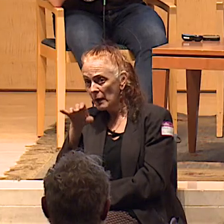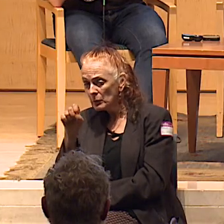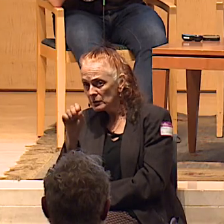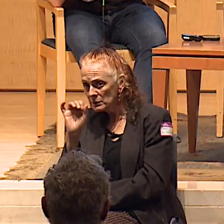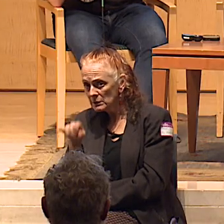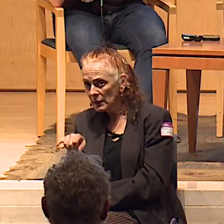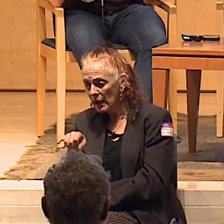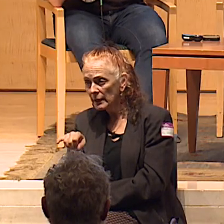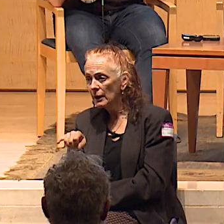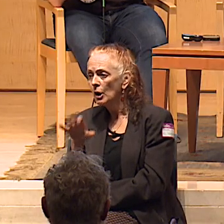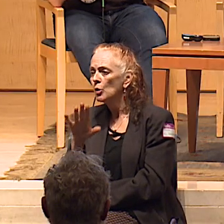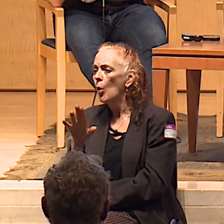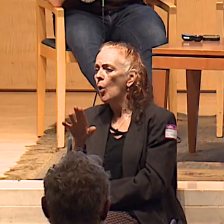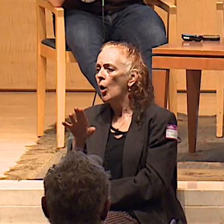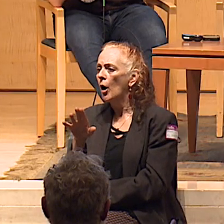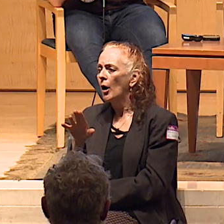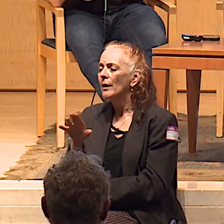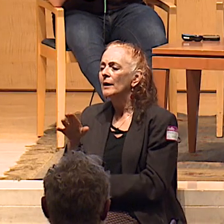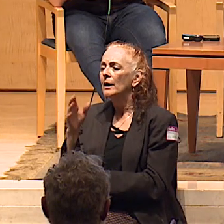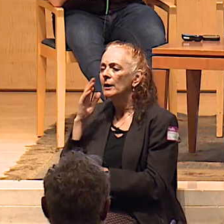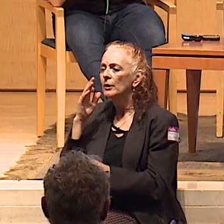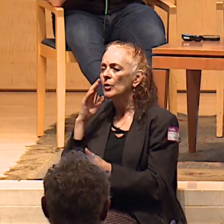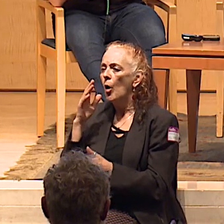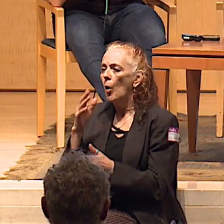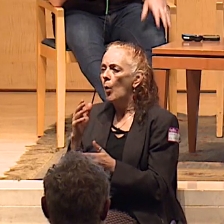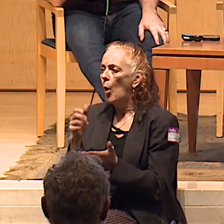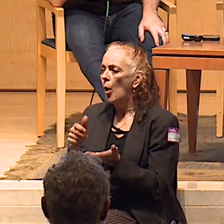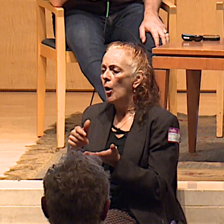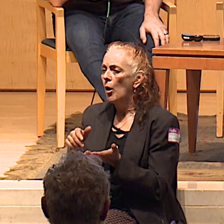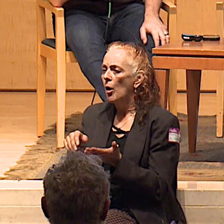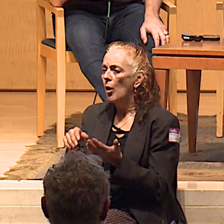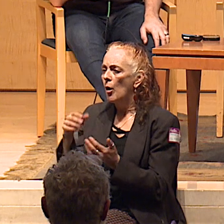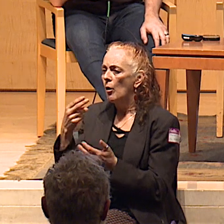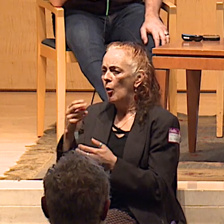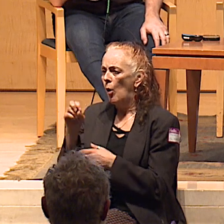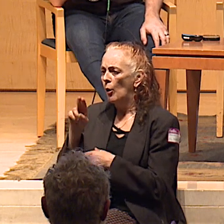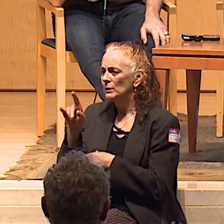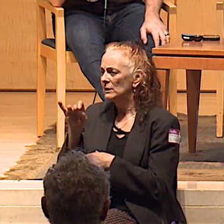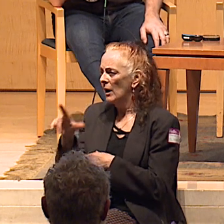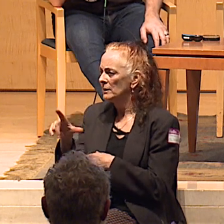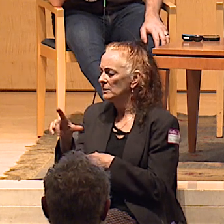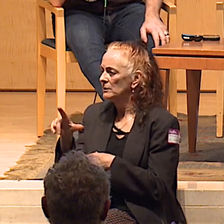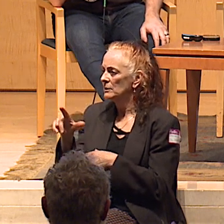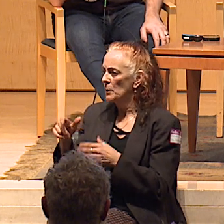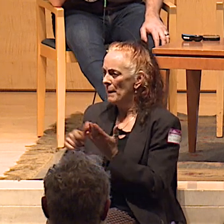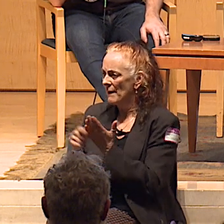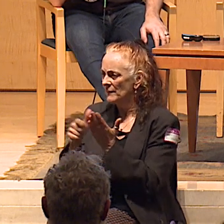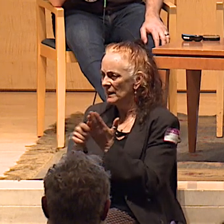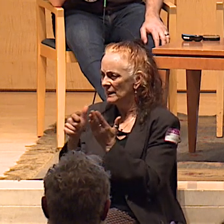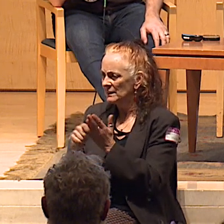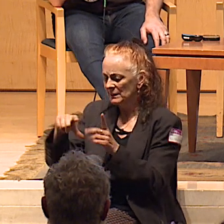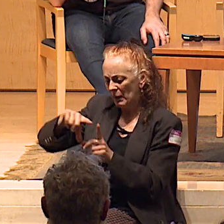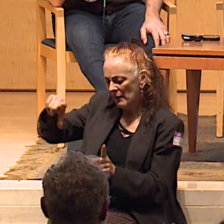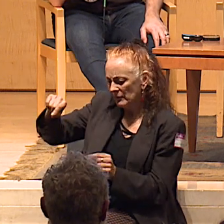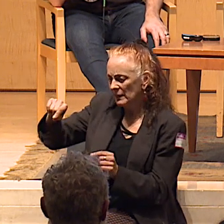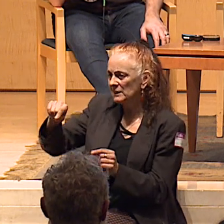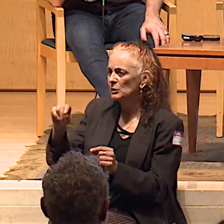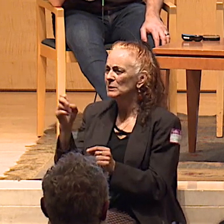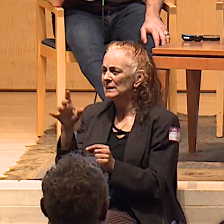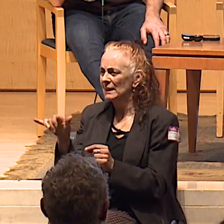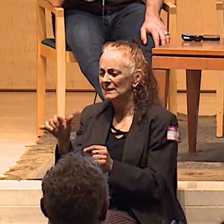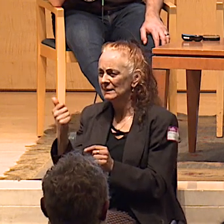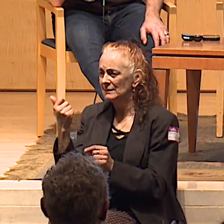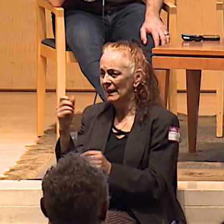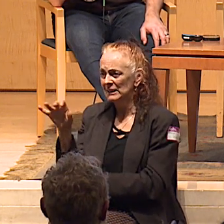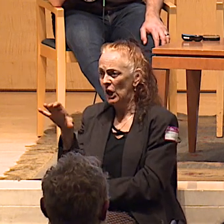were horizontal little pamphlets that were like chick tracts, except sexy. They were sexy, and they were really popular in the beginning of the 1900s and